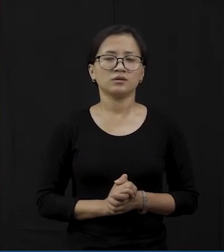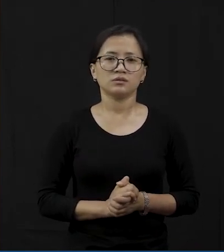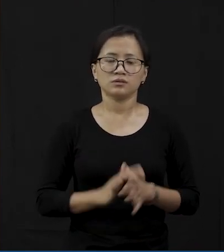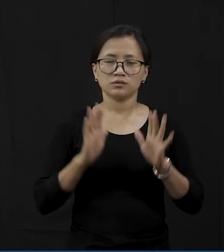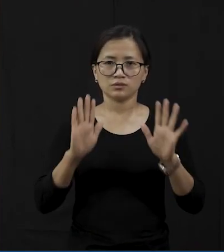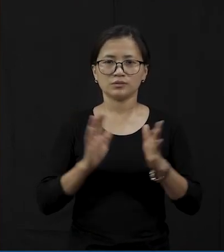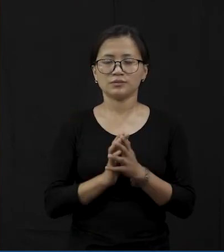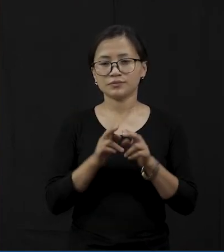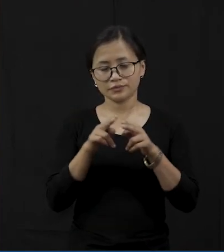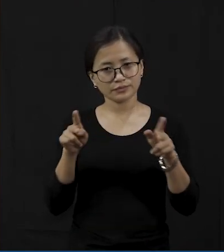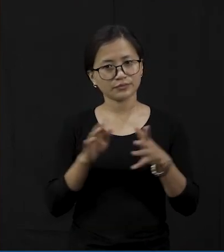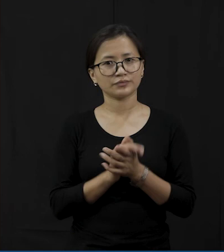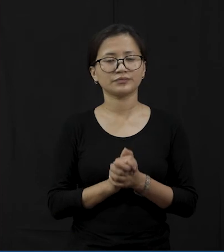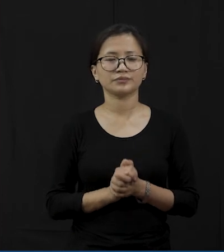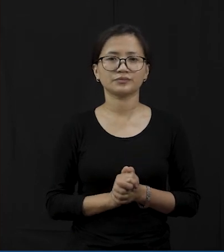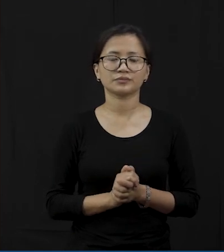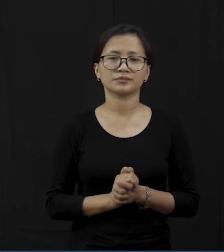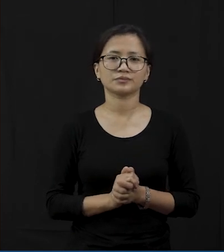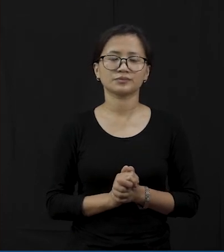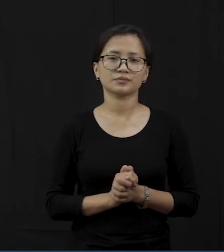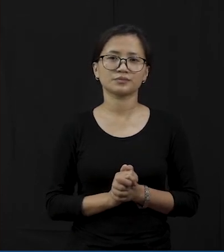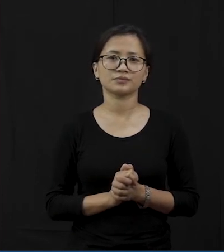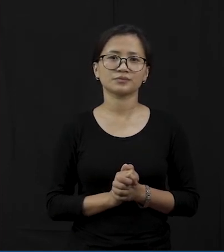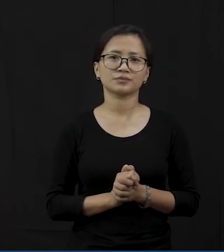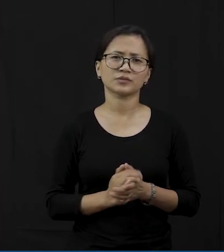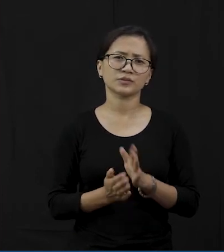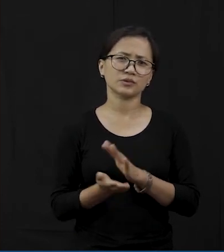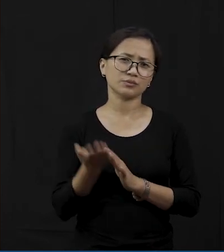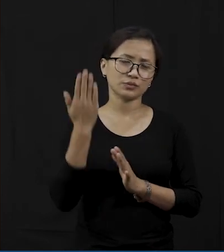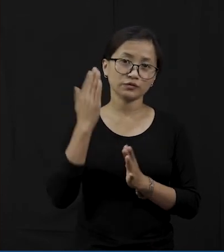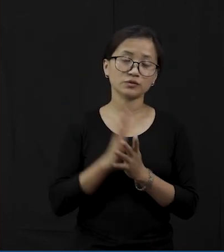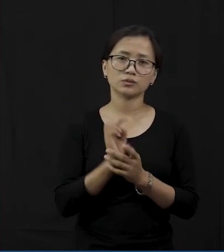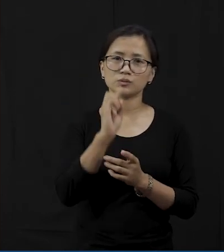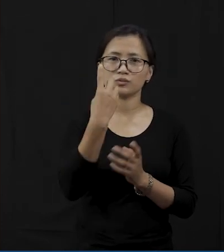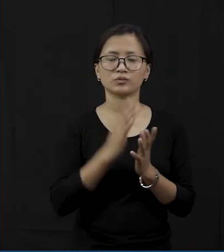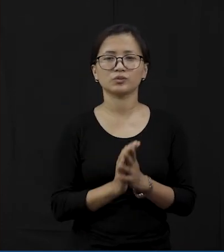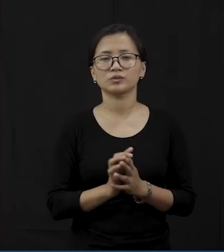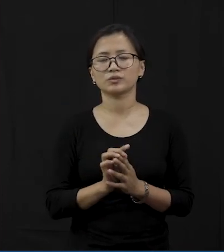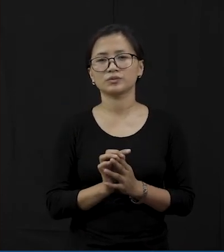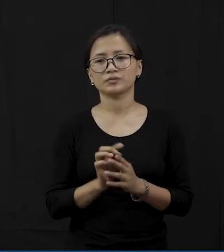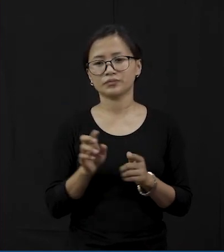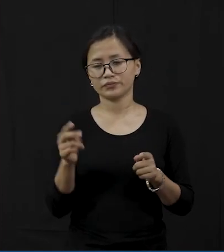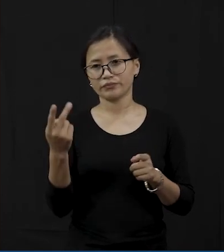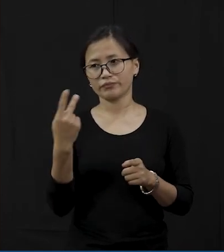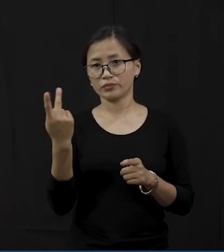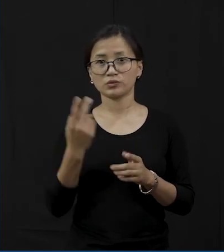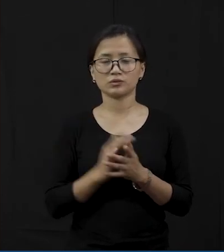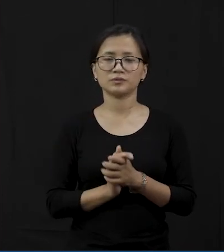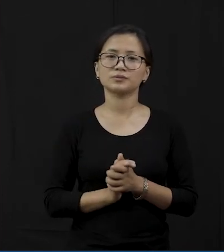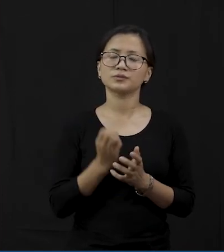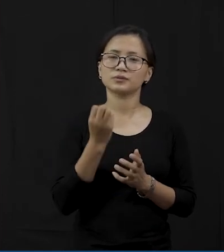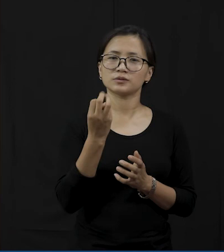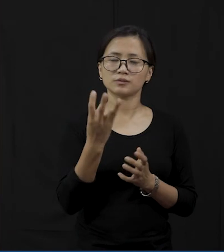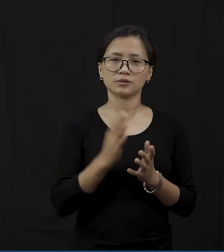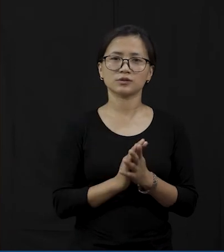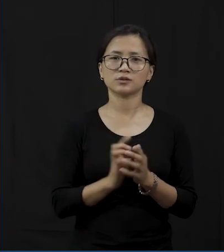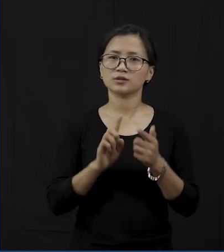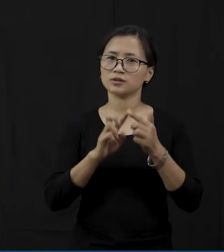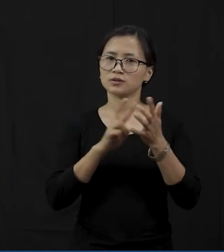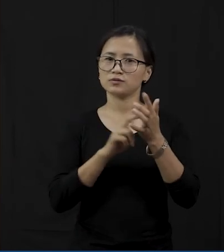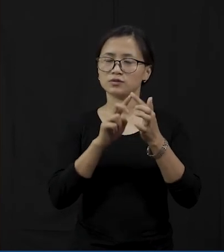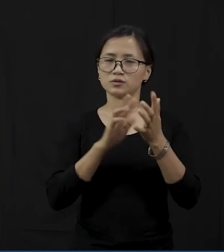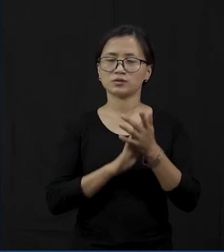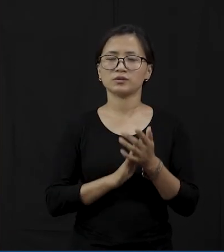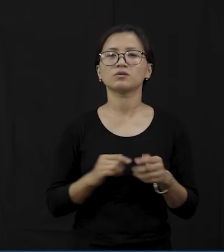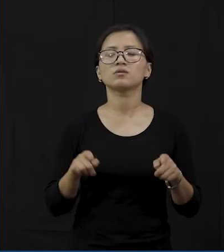here's some odd differences. In the previous one, we took both number as even or both number as